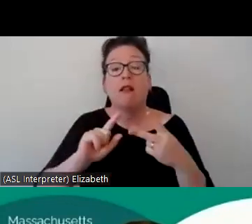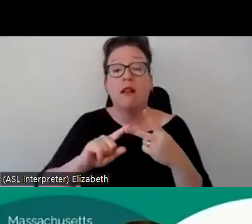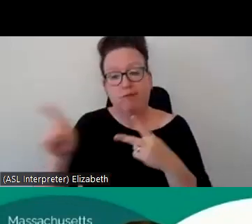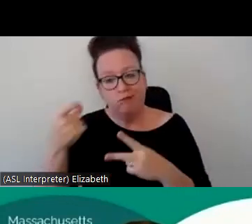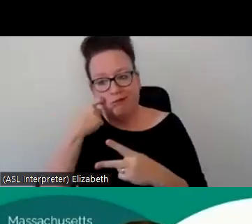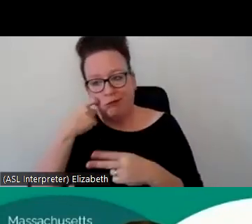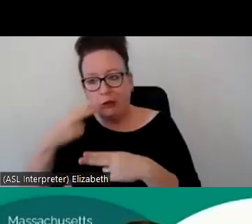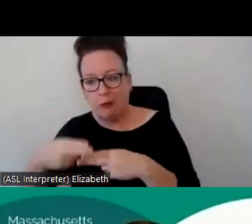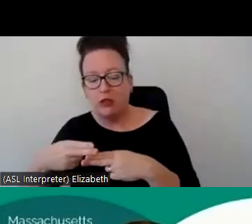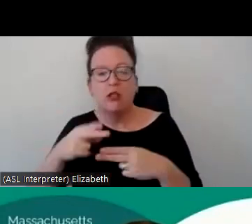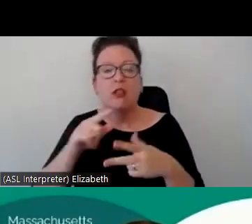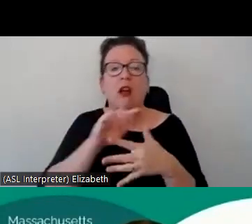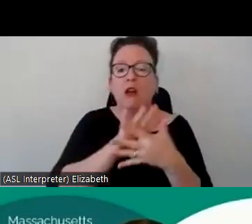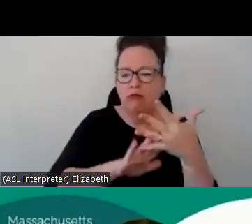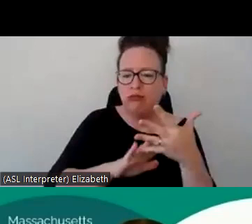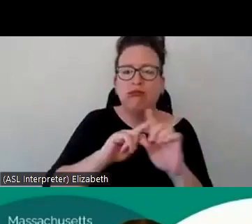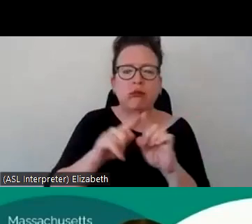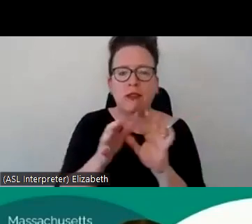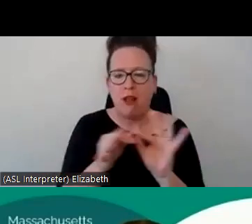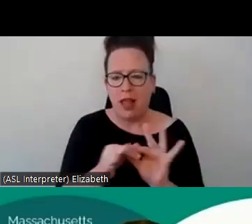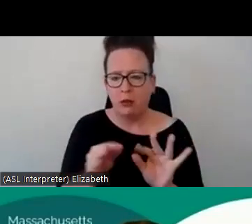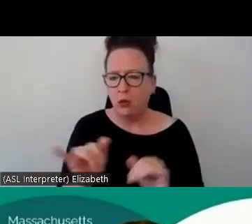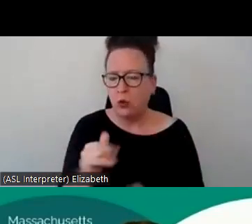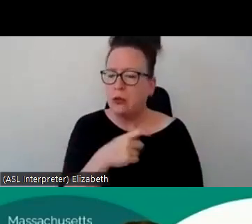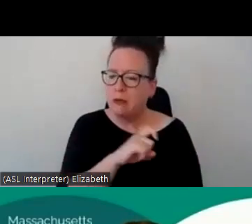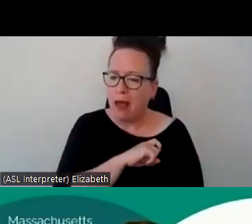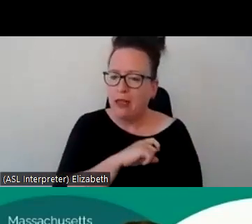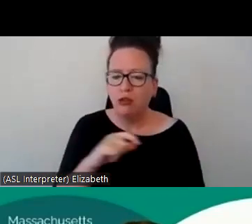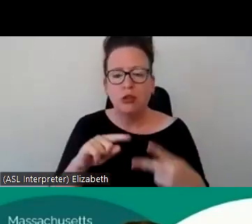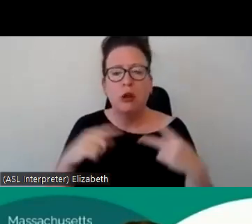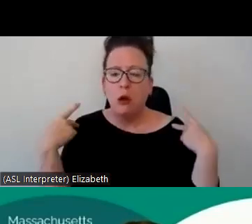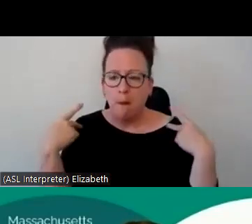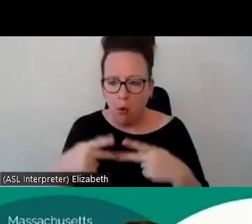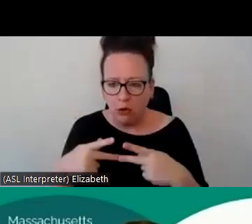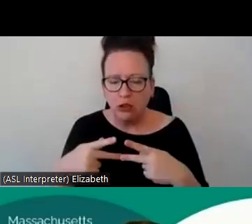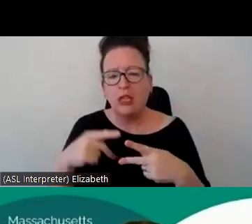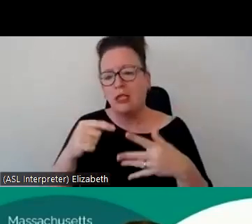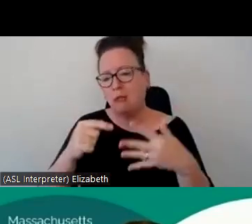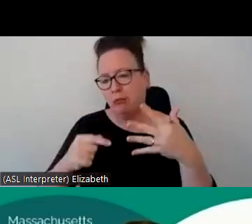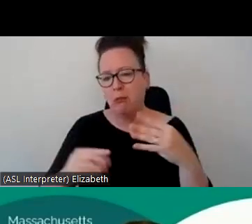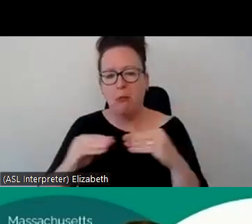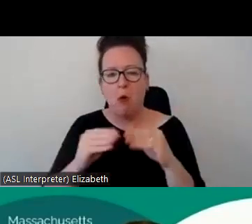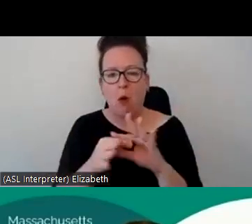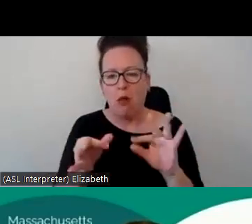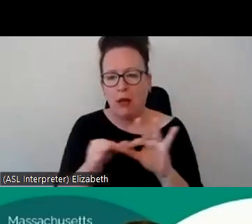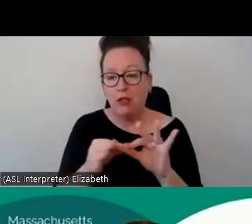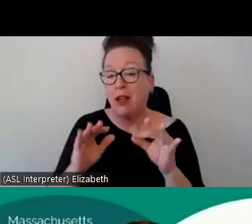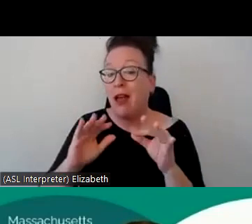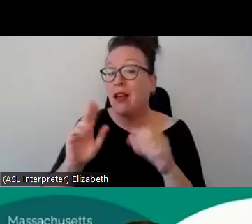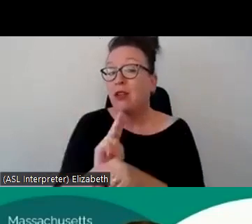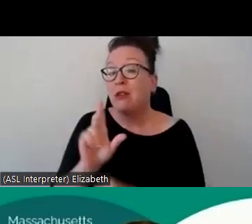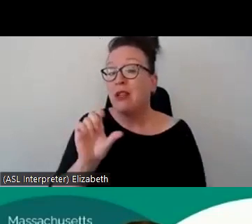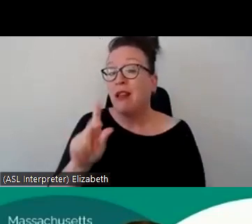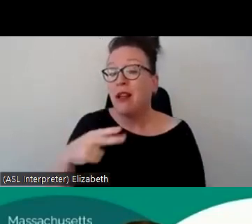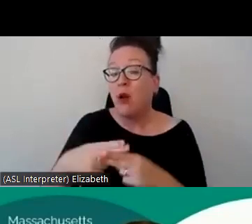to. We also have it available in Spanish, Portuguese, and additional languages. Through Wordly, and